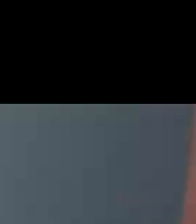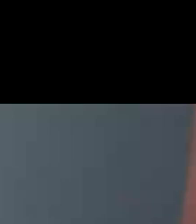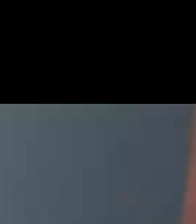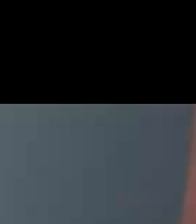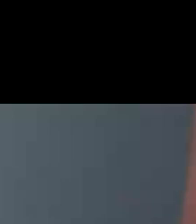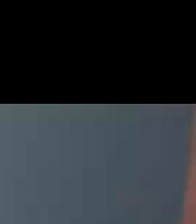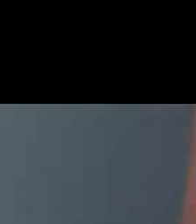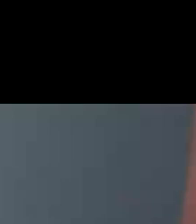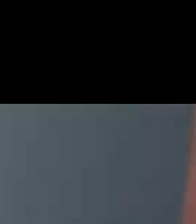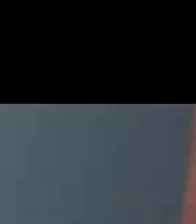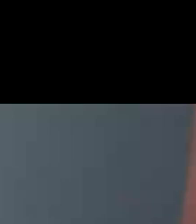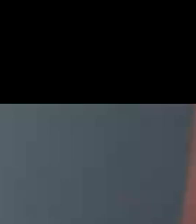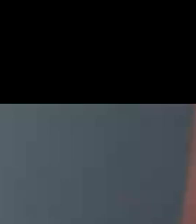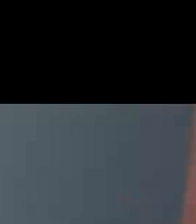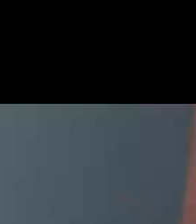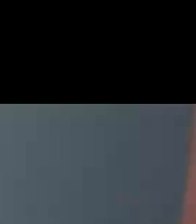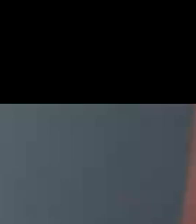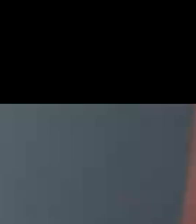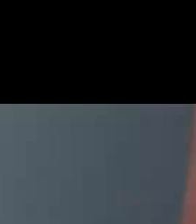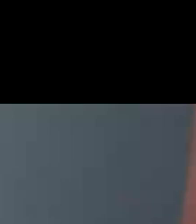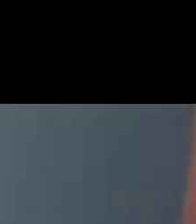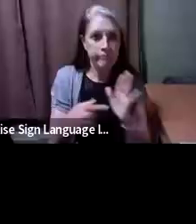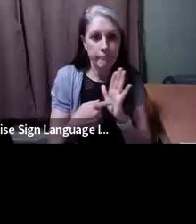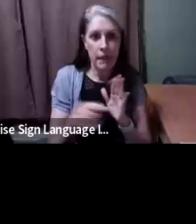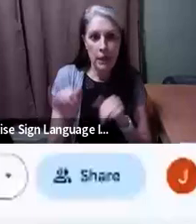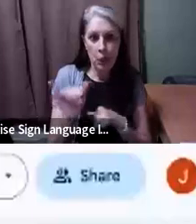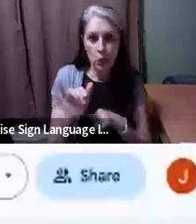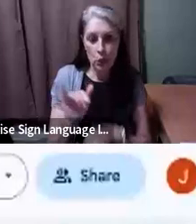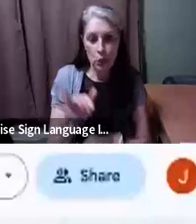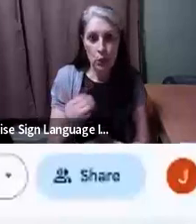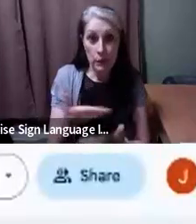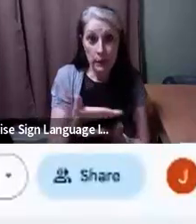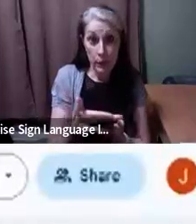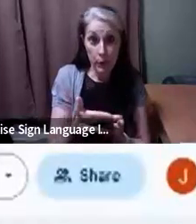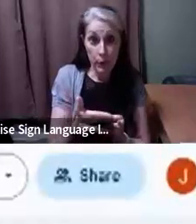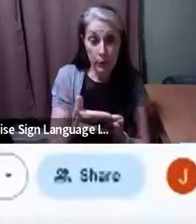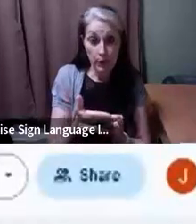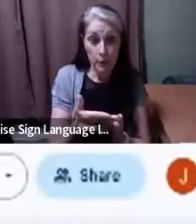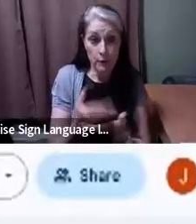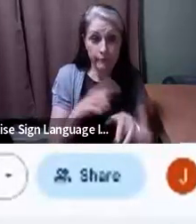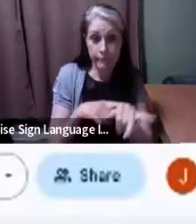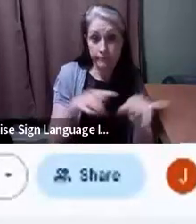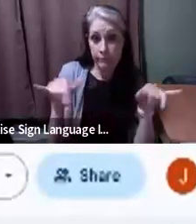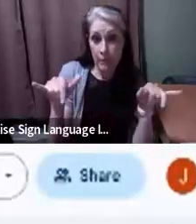And I will go ahead and play it here just for the sake of